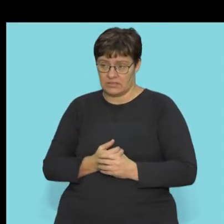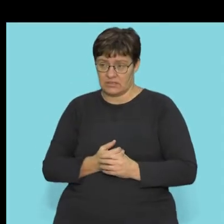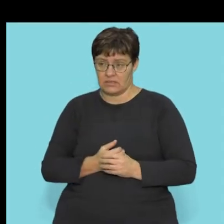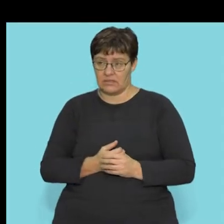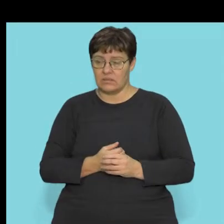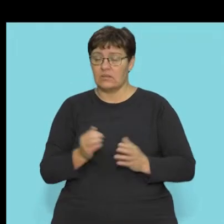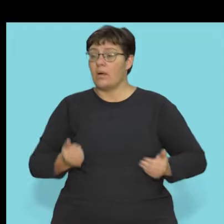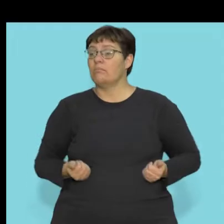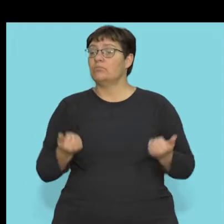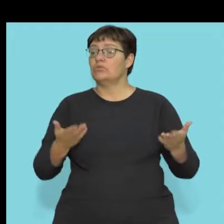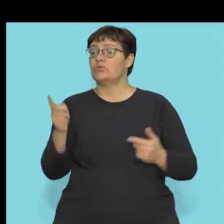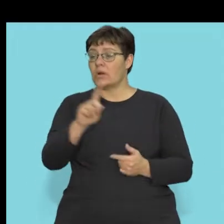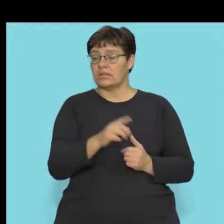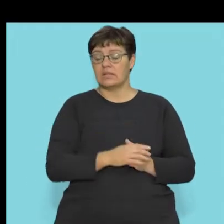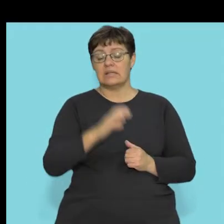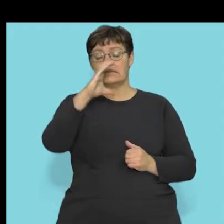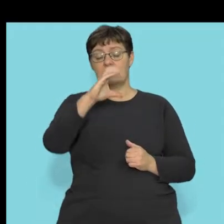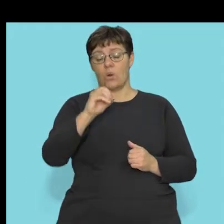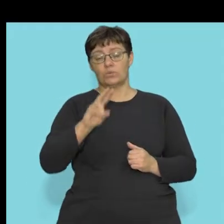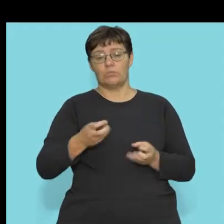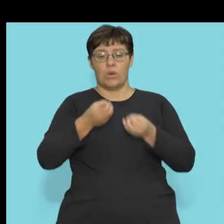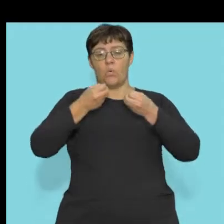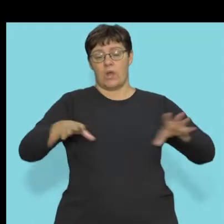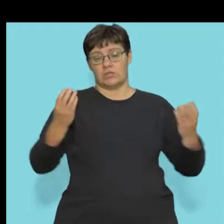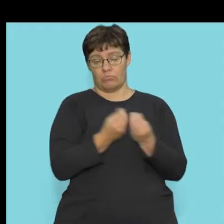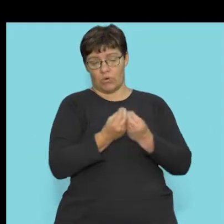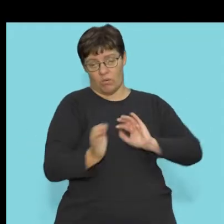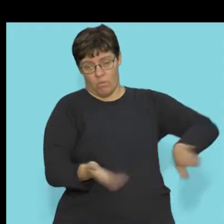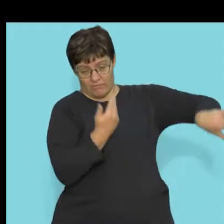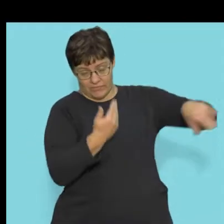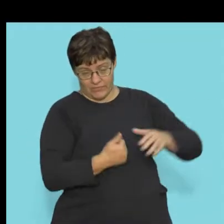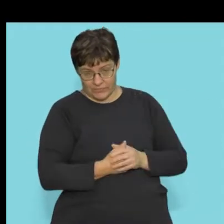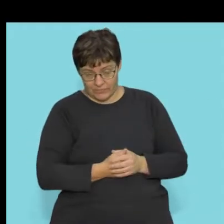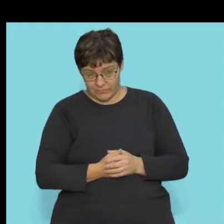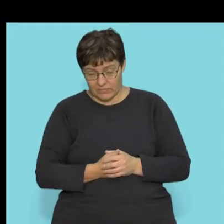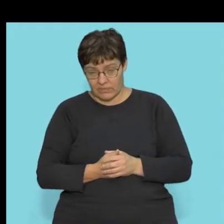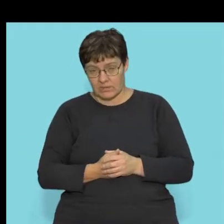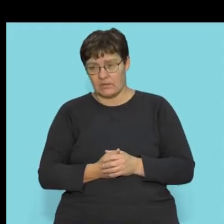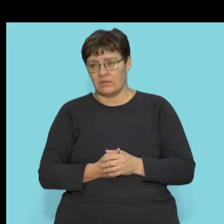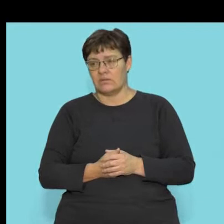know that it produces carbon dioxide as a waste product. So let's read further.